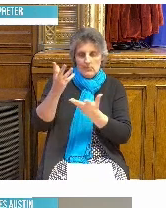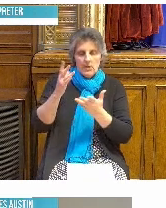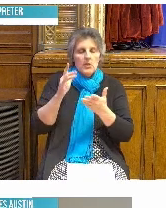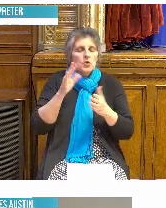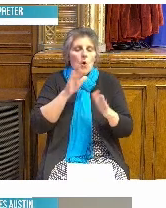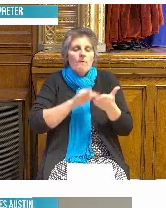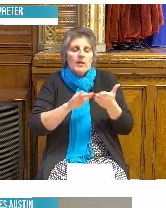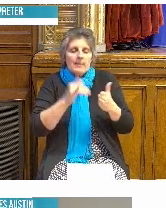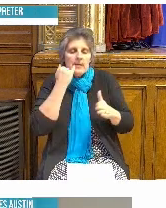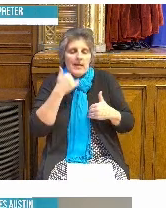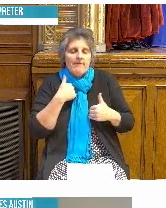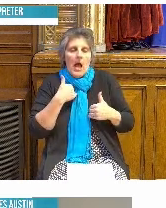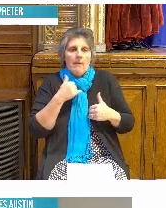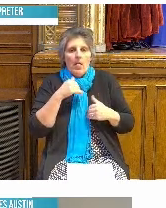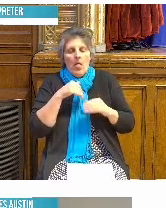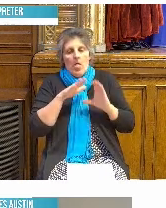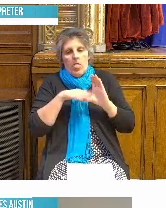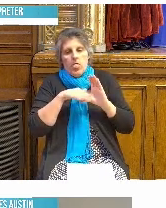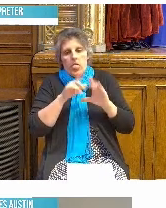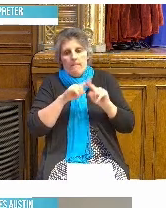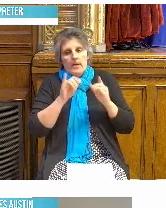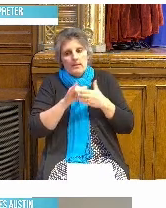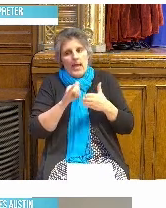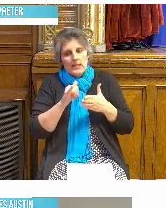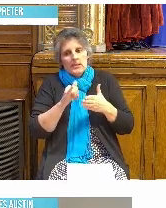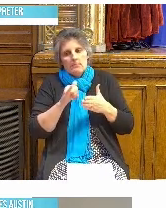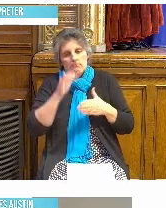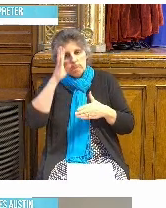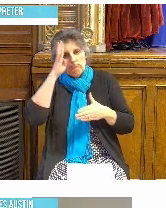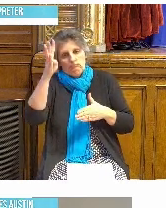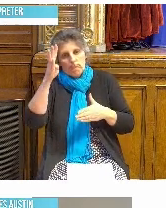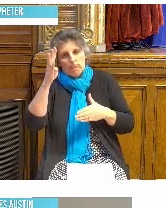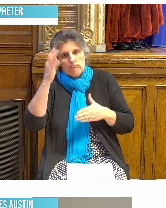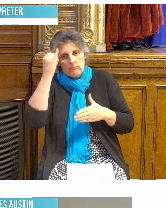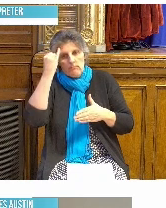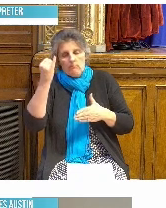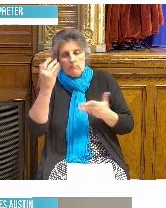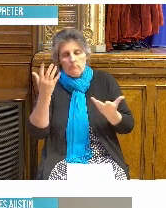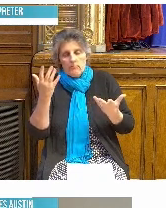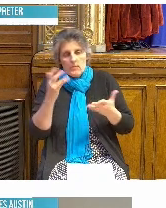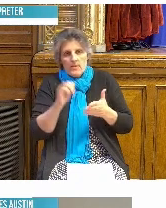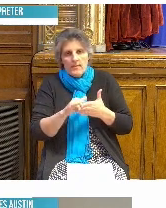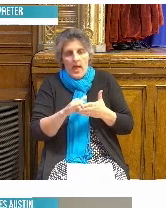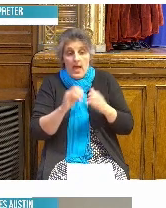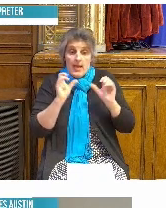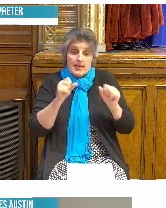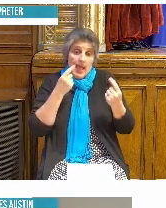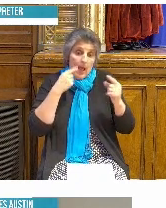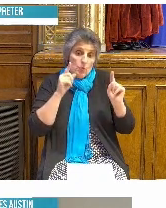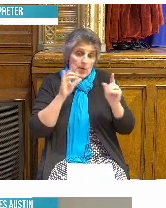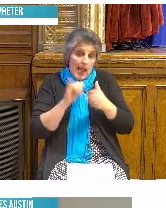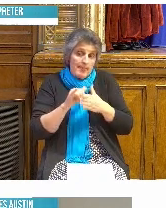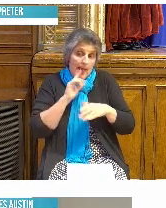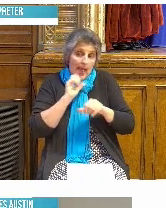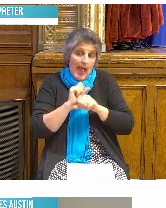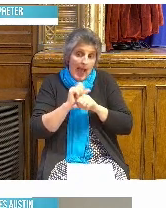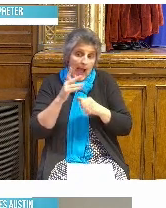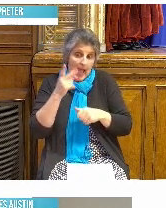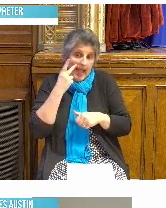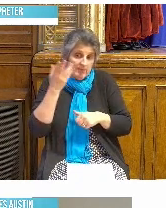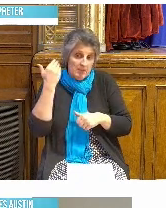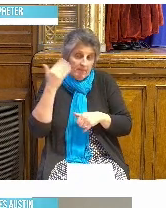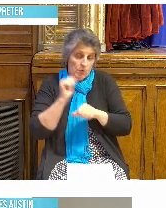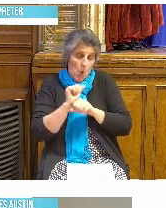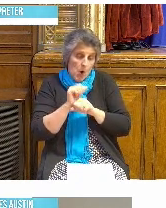me for being a little bit wordy, but I think that is kind of a framework that can work, and that actually I've seen